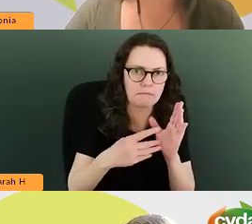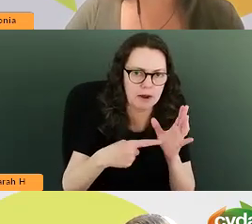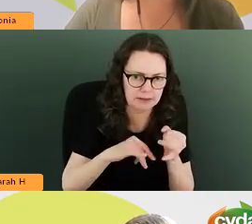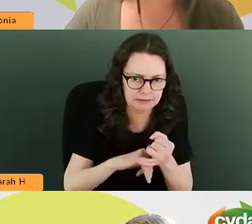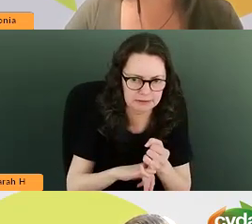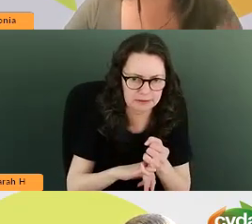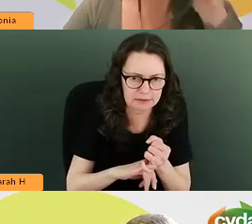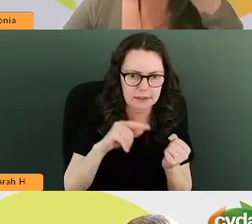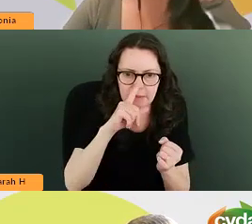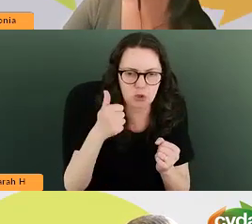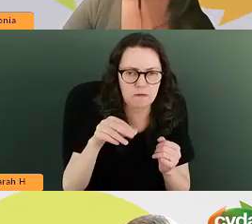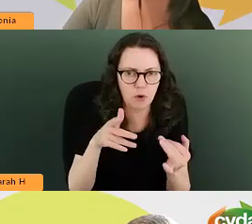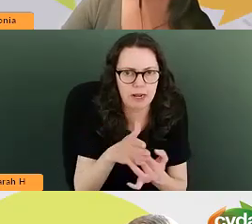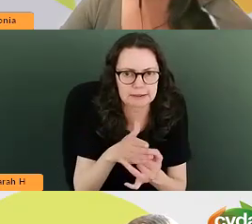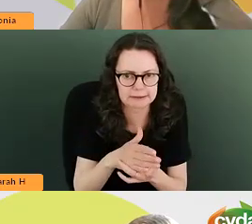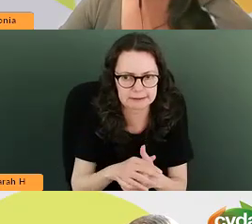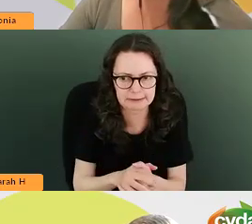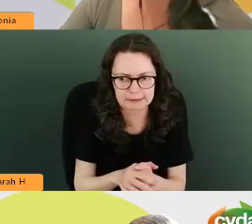the resources.